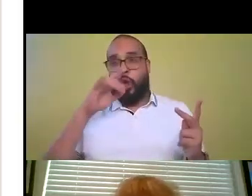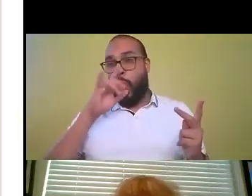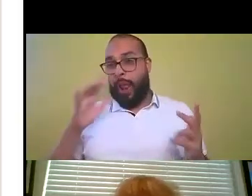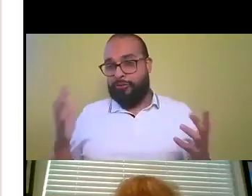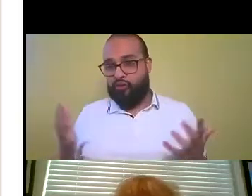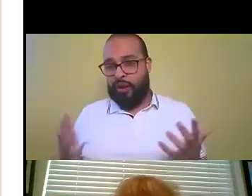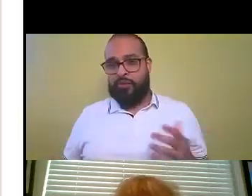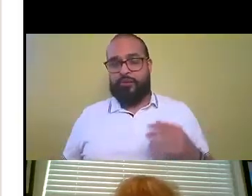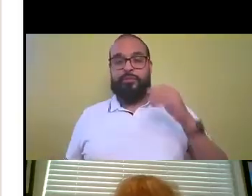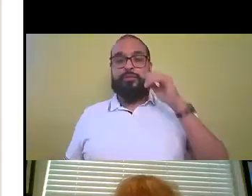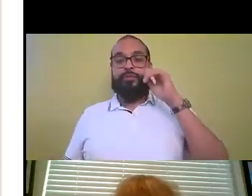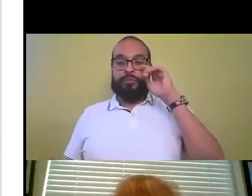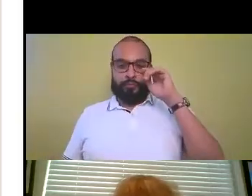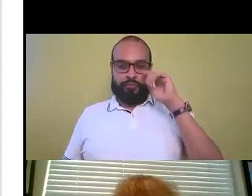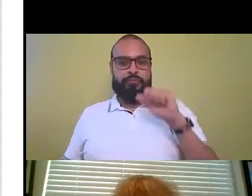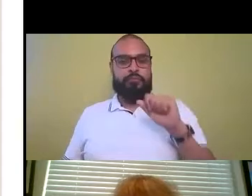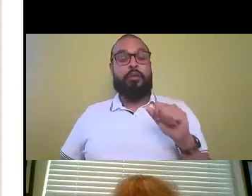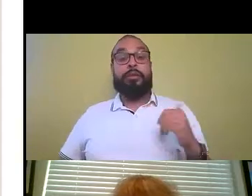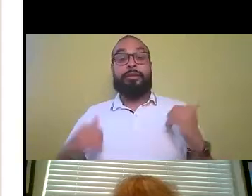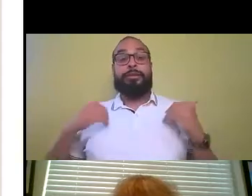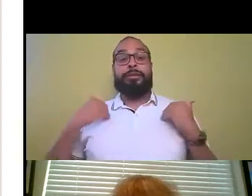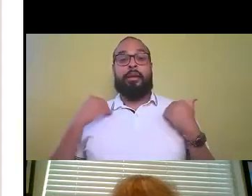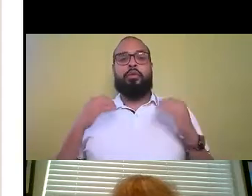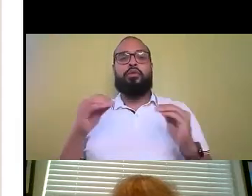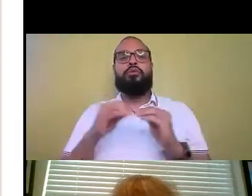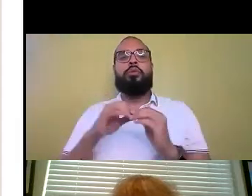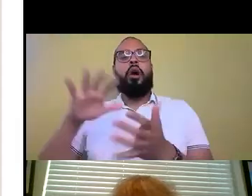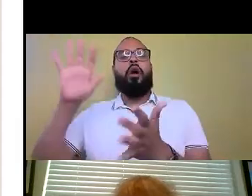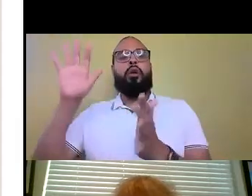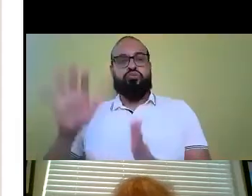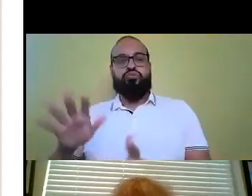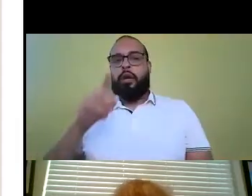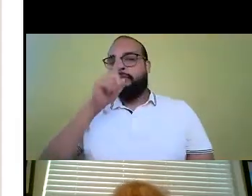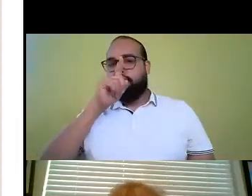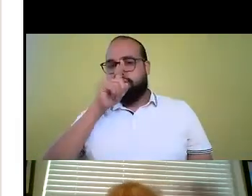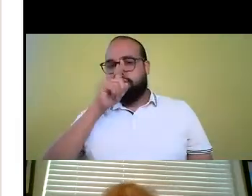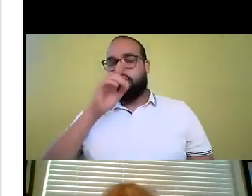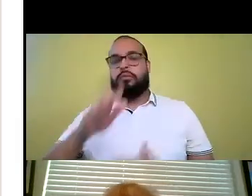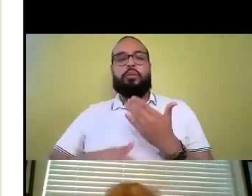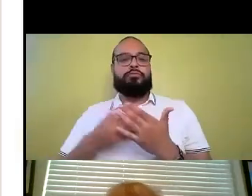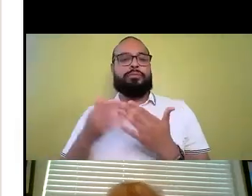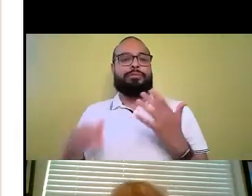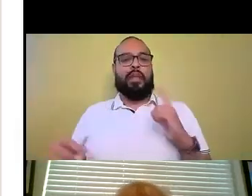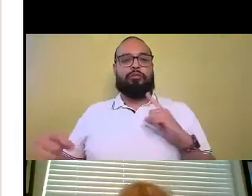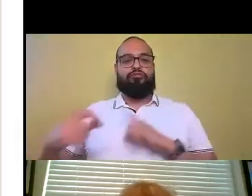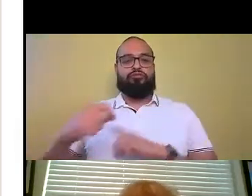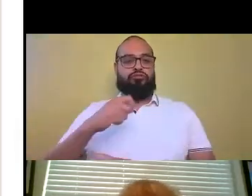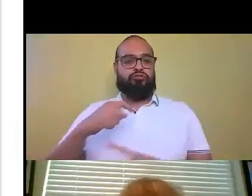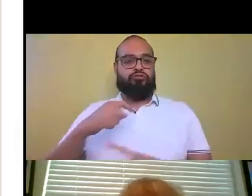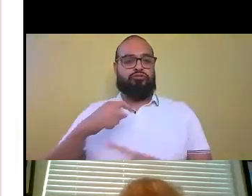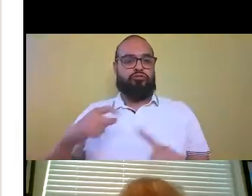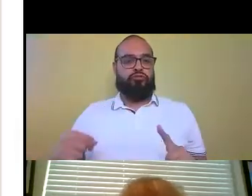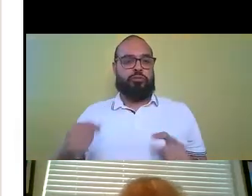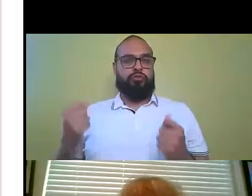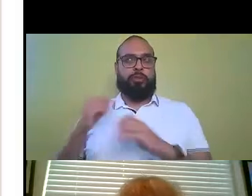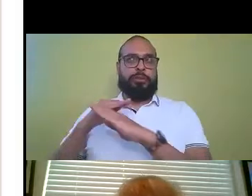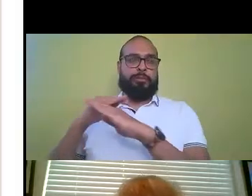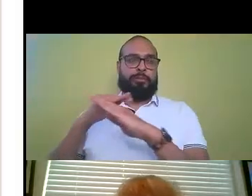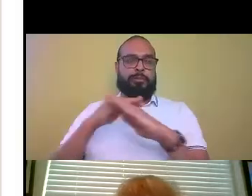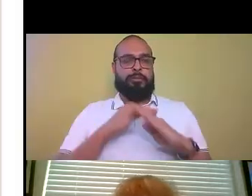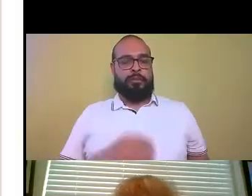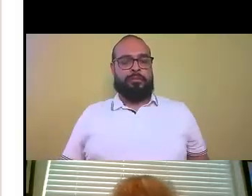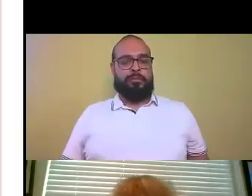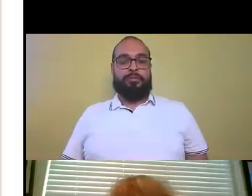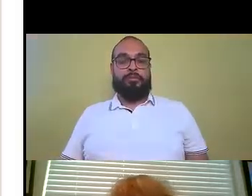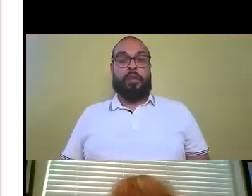with the younger kids is about quieting the sensory experience, monitoring and quieting the sensory experience. In terms